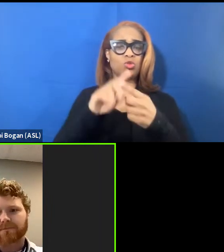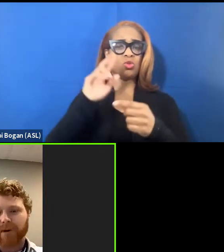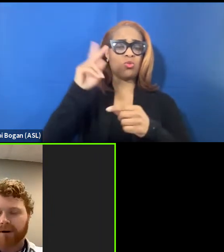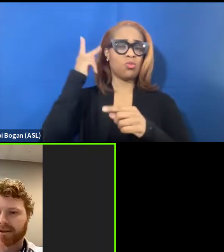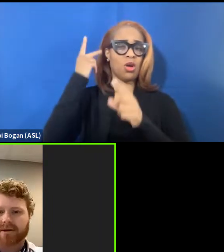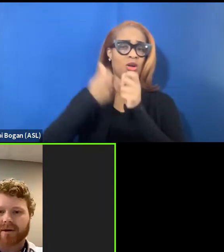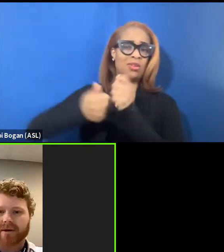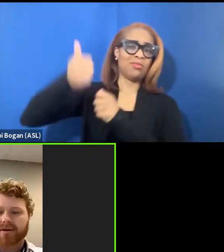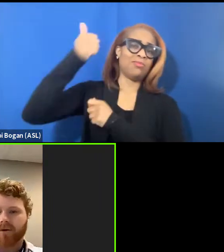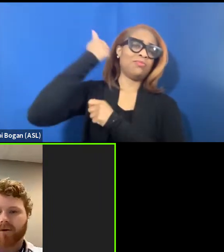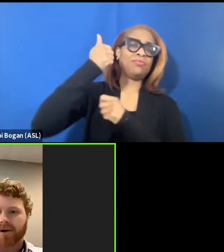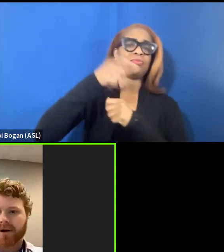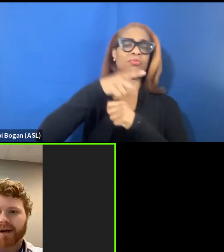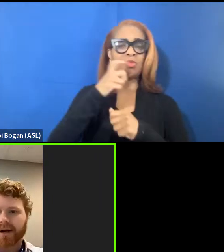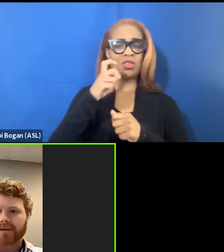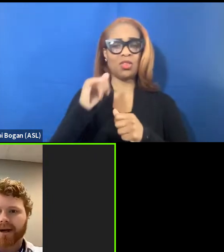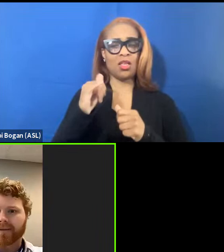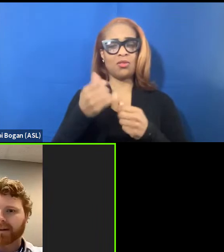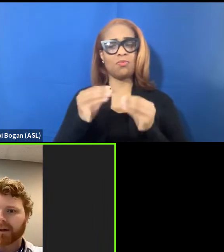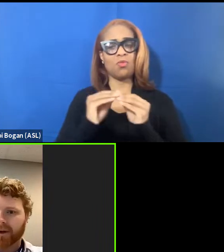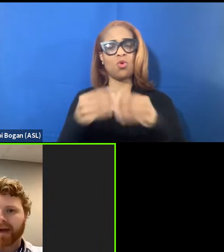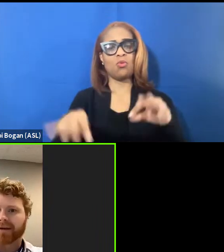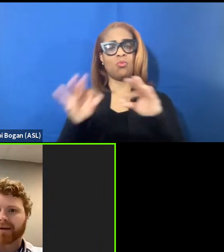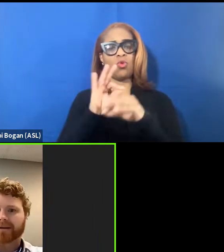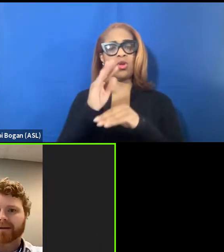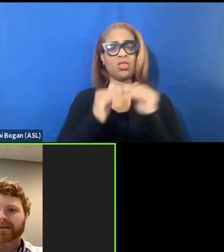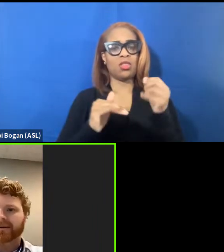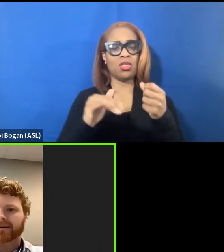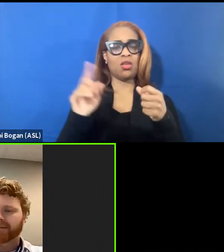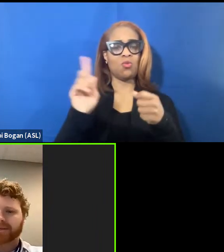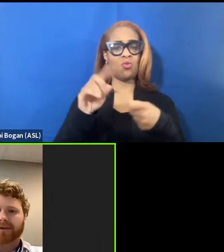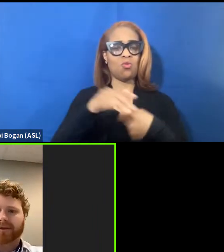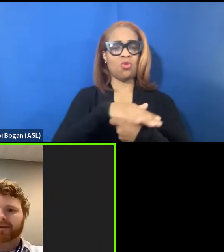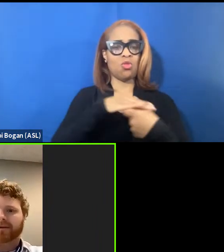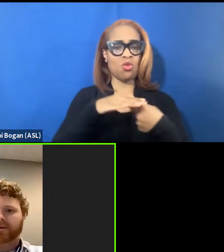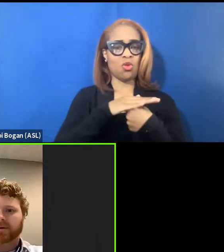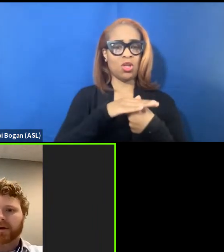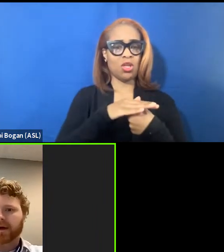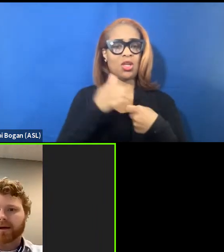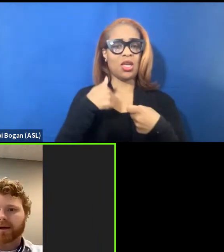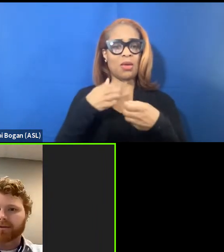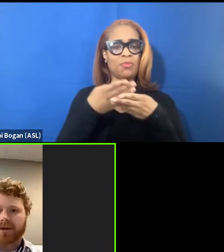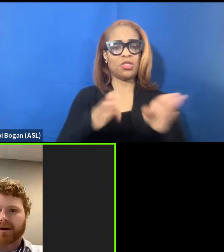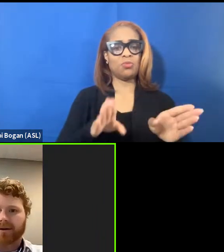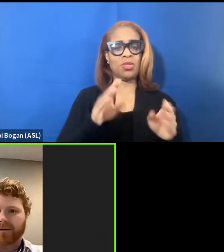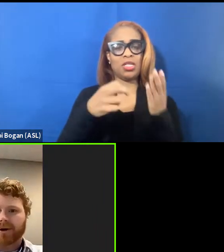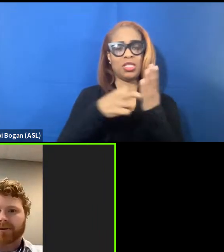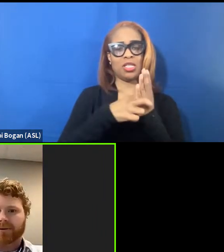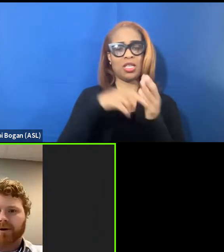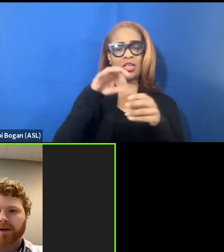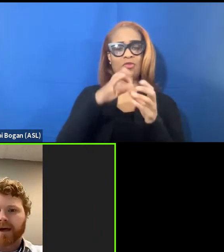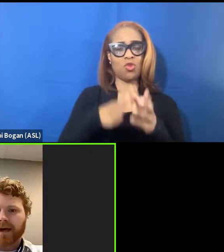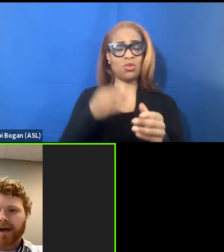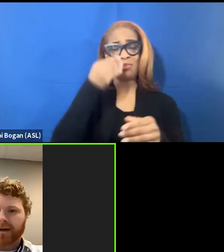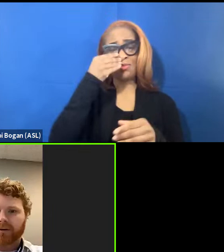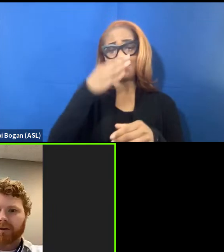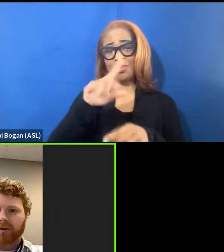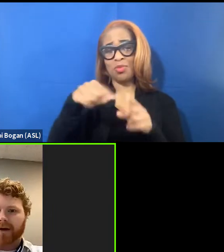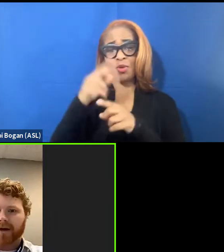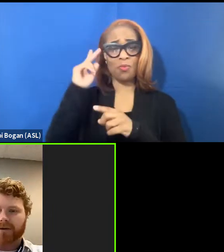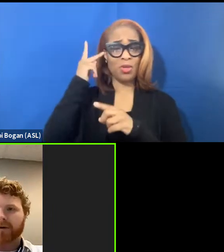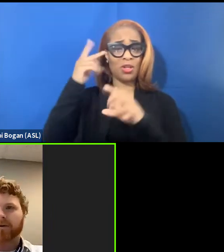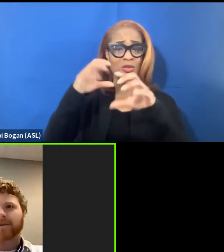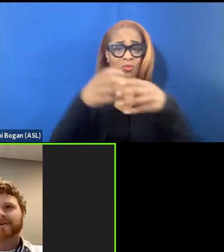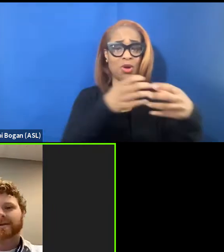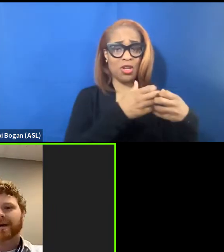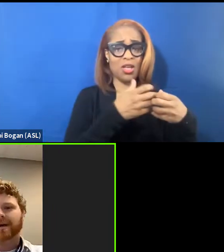because parties gonna matter more than localities you know i'm a split ticket voter i don't care about the party i care about